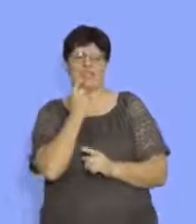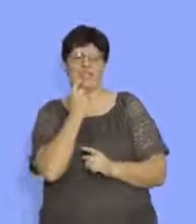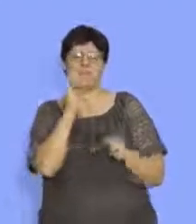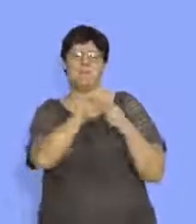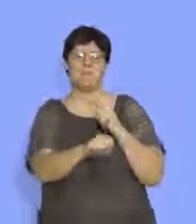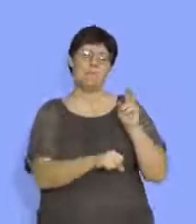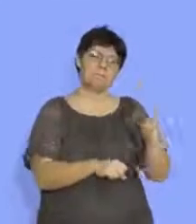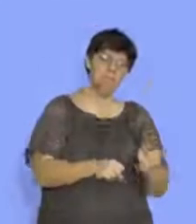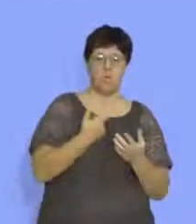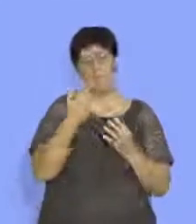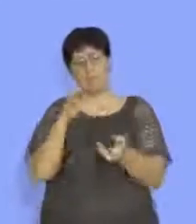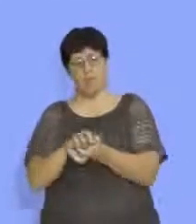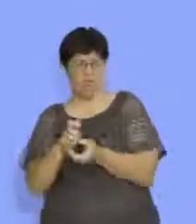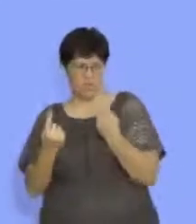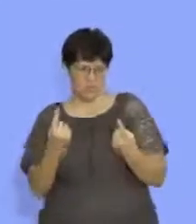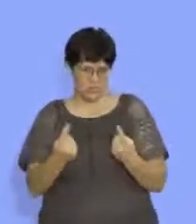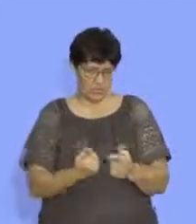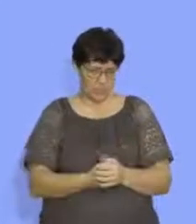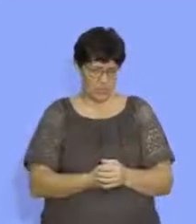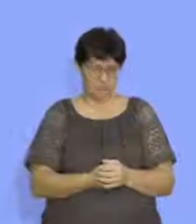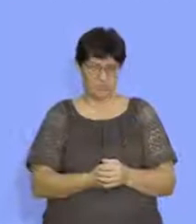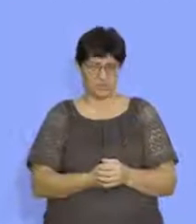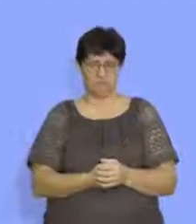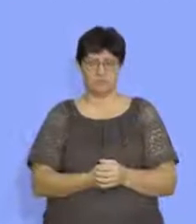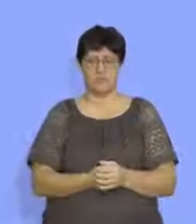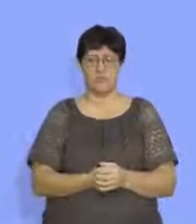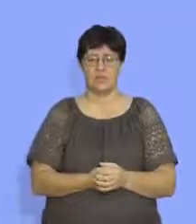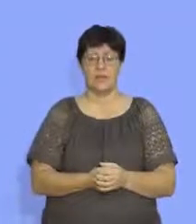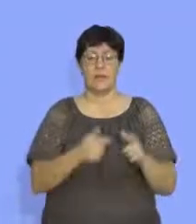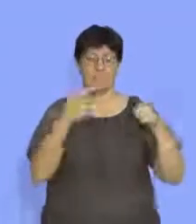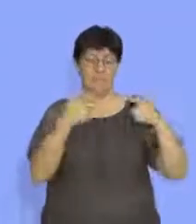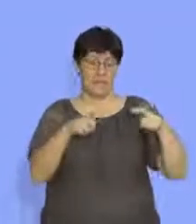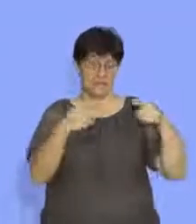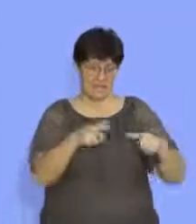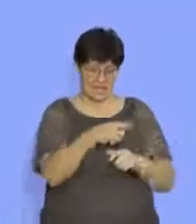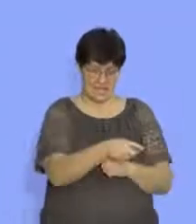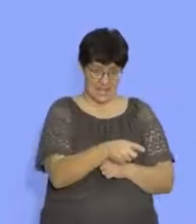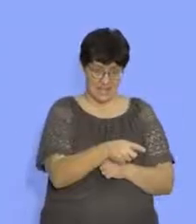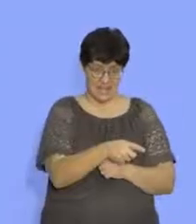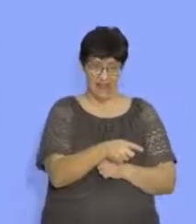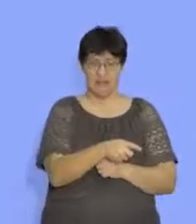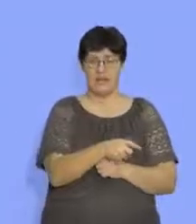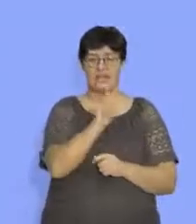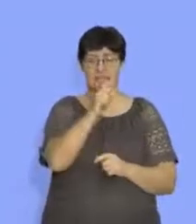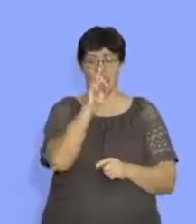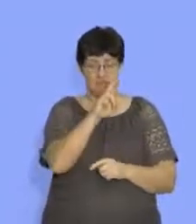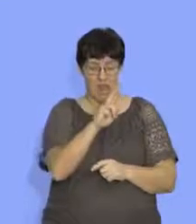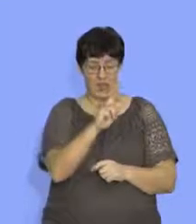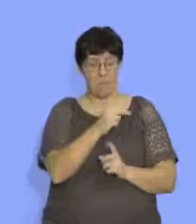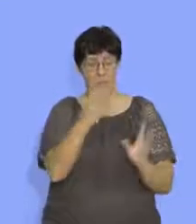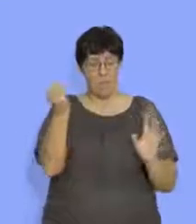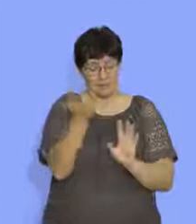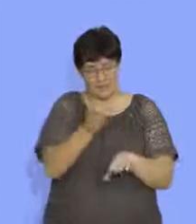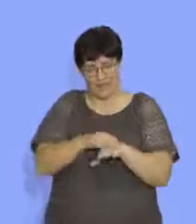end it's easier for us to see what we are talking about. Now, a pizza costs 7 Rand more than